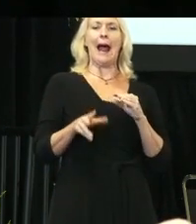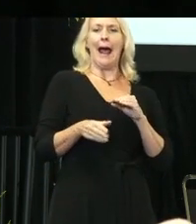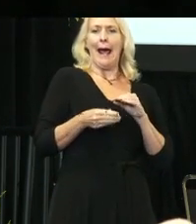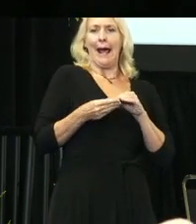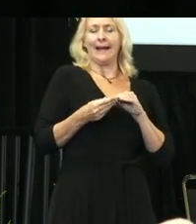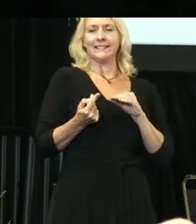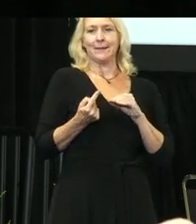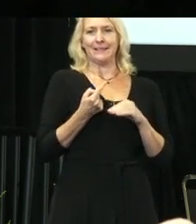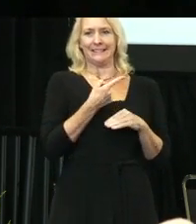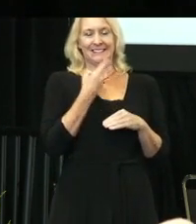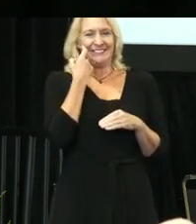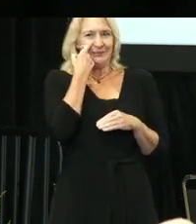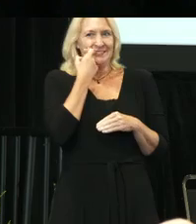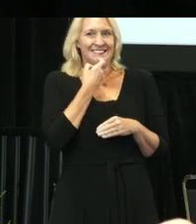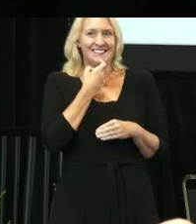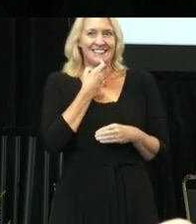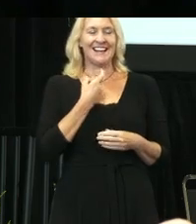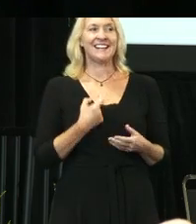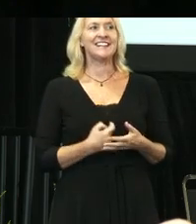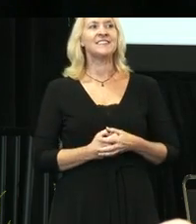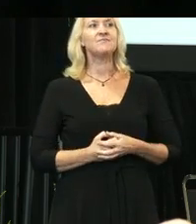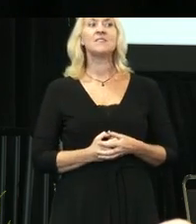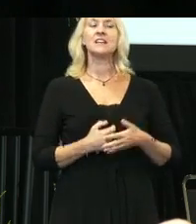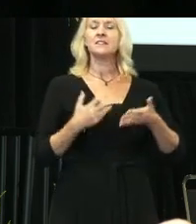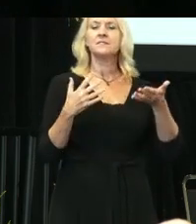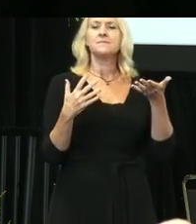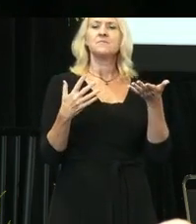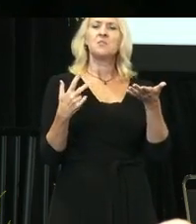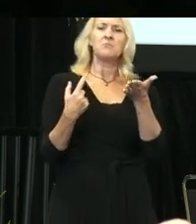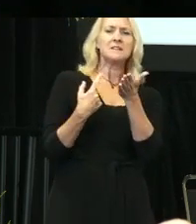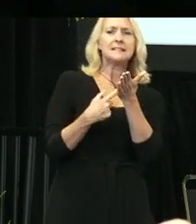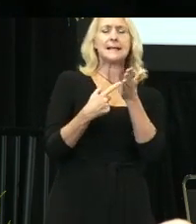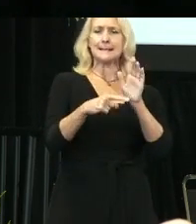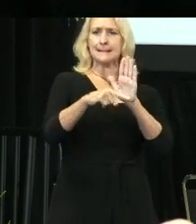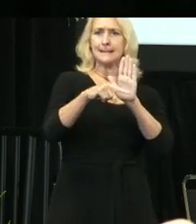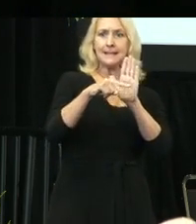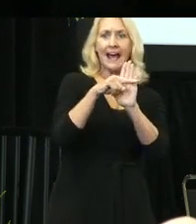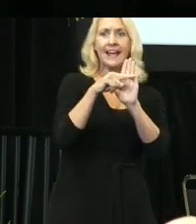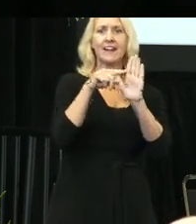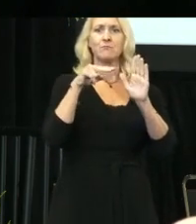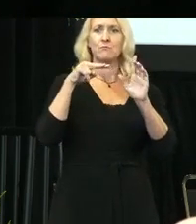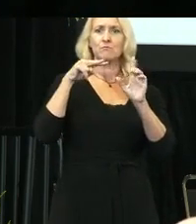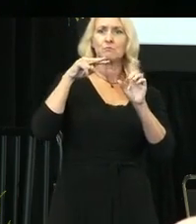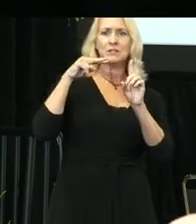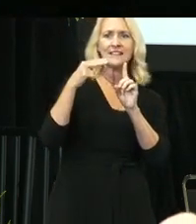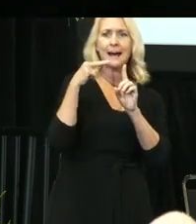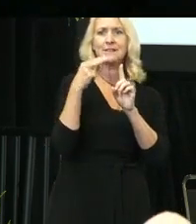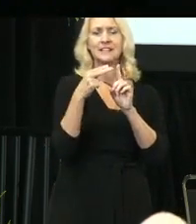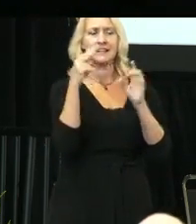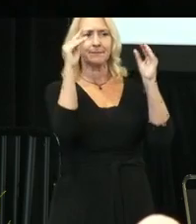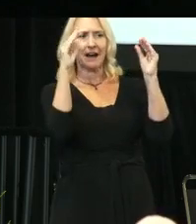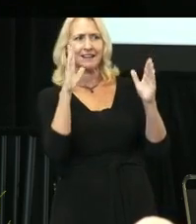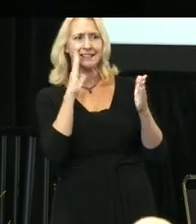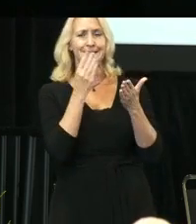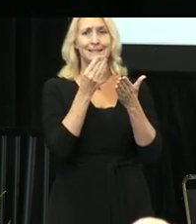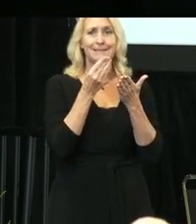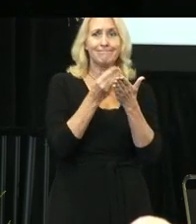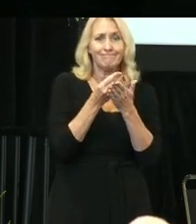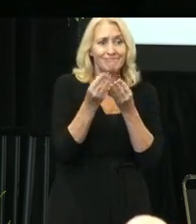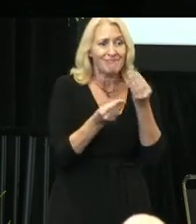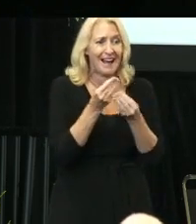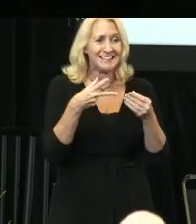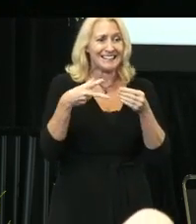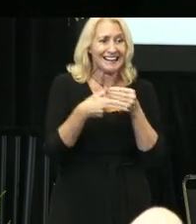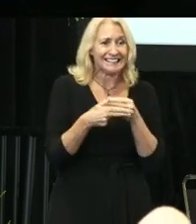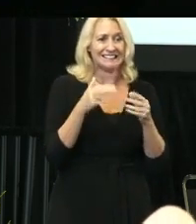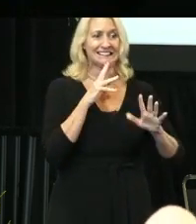Ralston said here, and because when we talk about the negative perception of educators, when we talk about budget cuts, when we talk about all of the